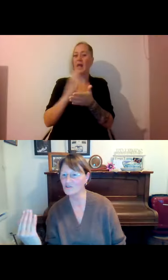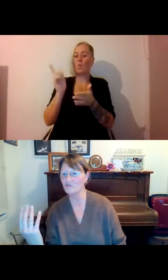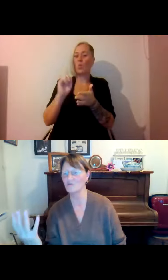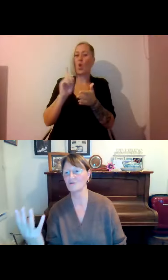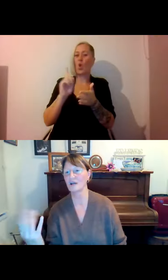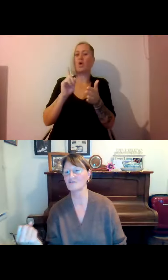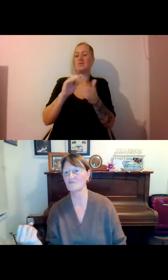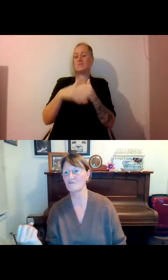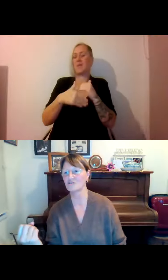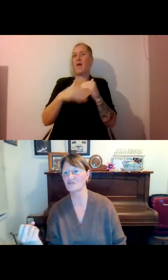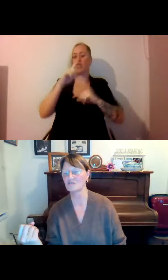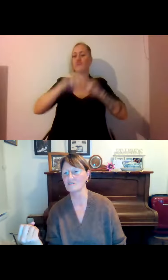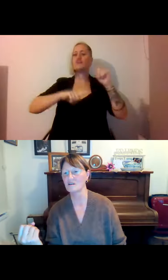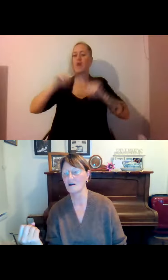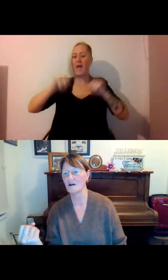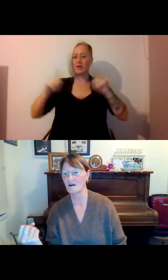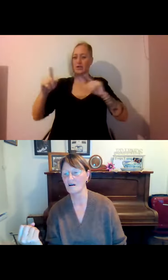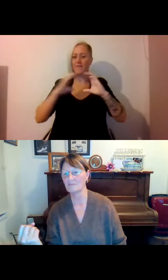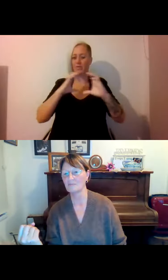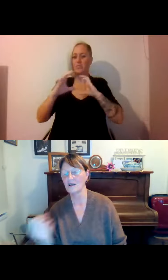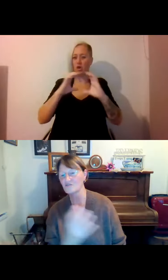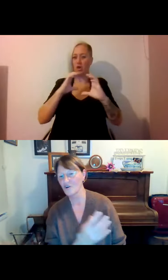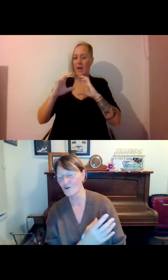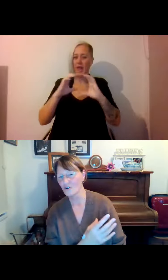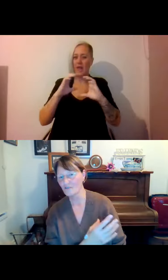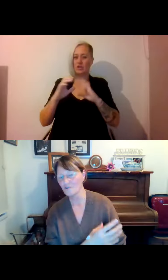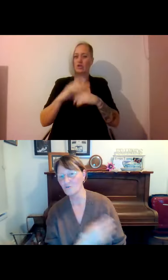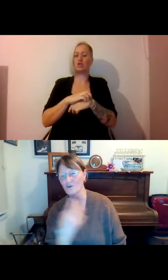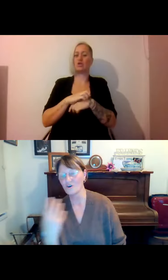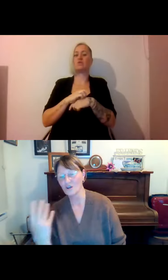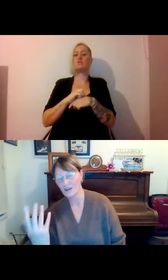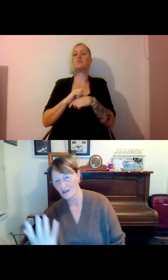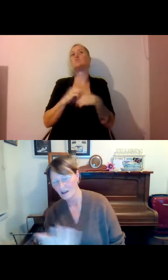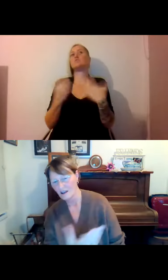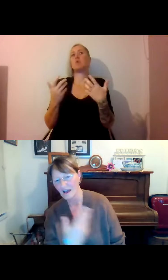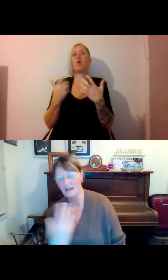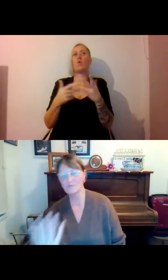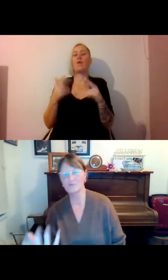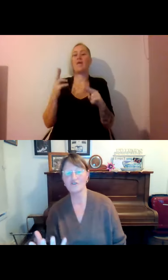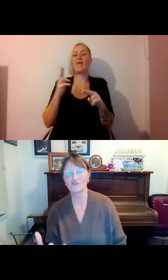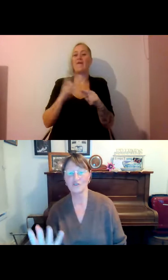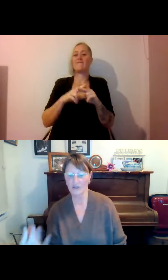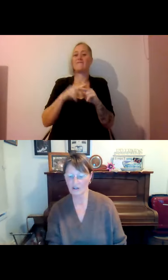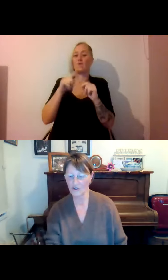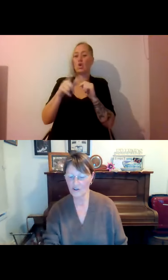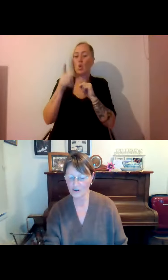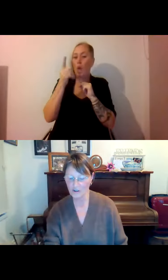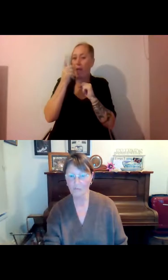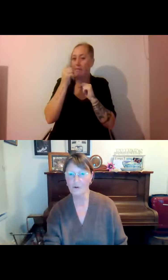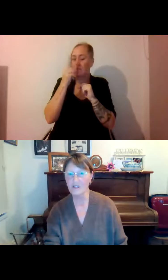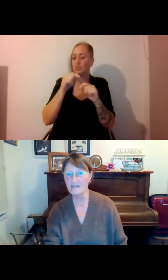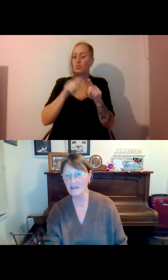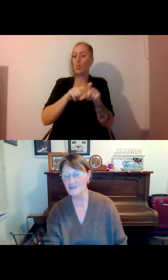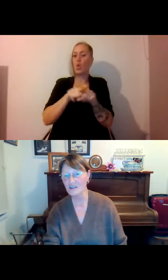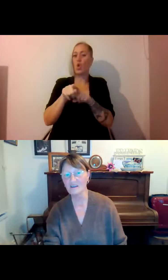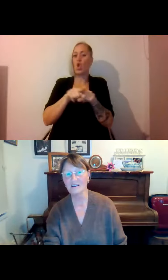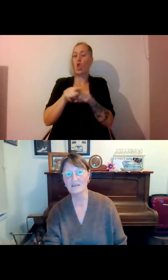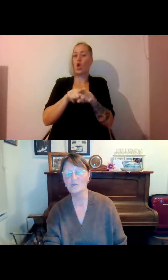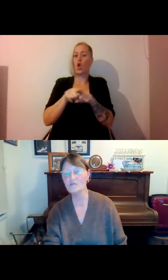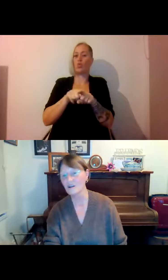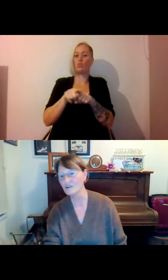of communication functions. So if you were able to learn what is